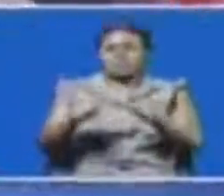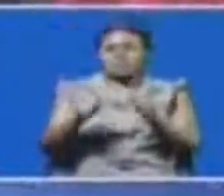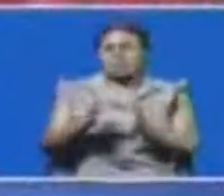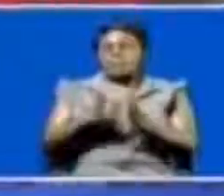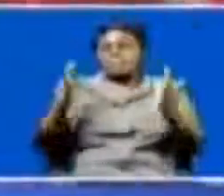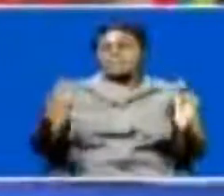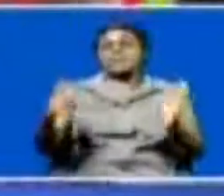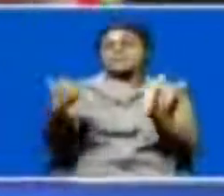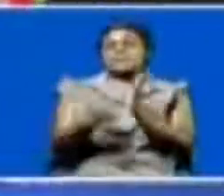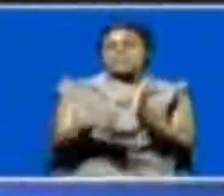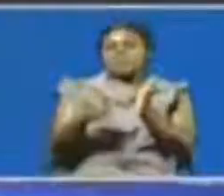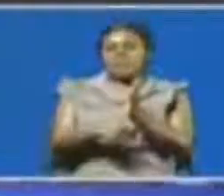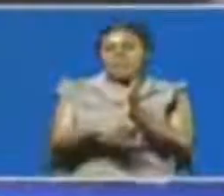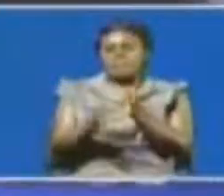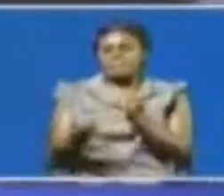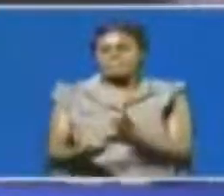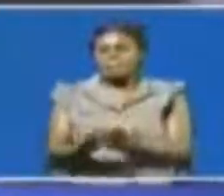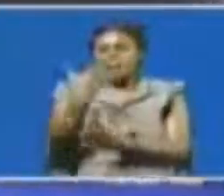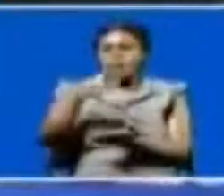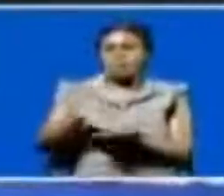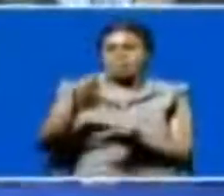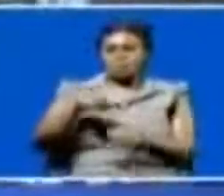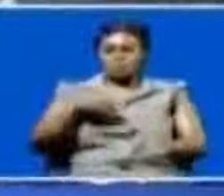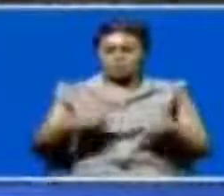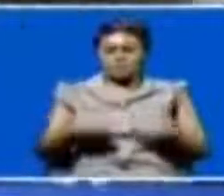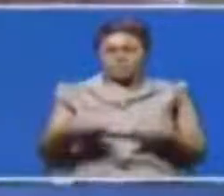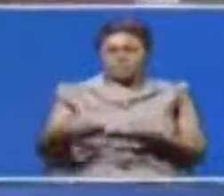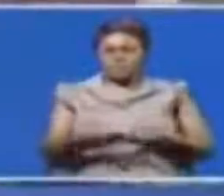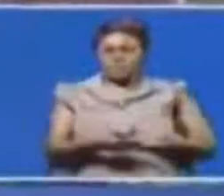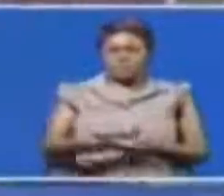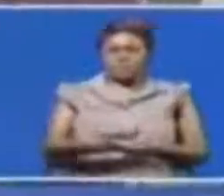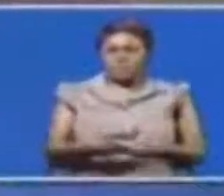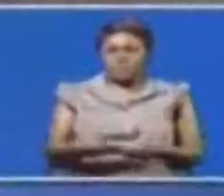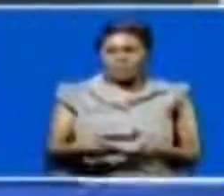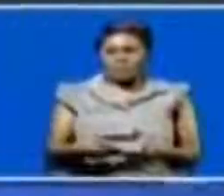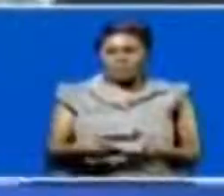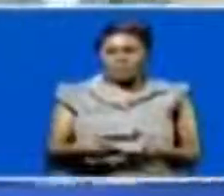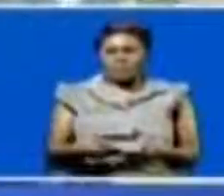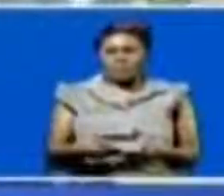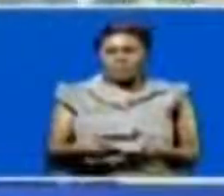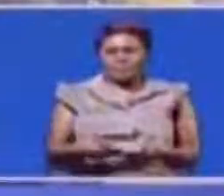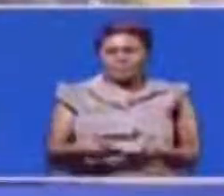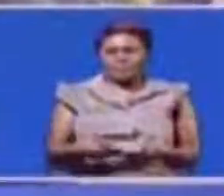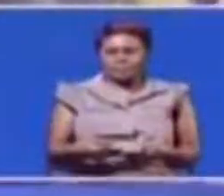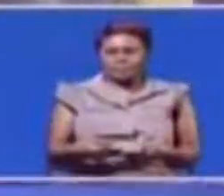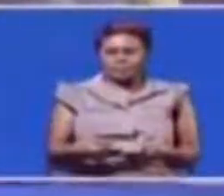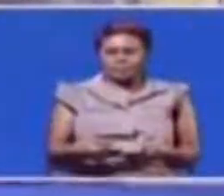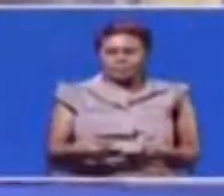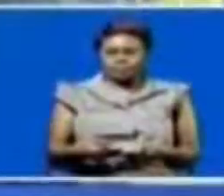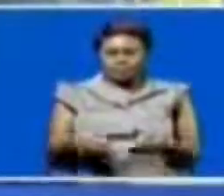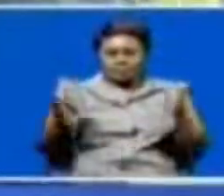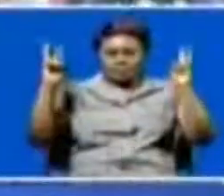biggest culprit, leading to the increased number of children developing physical and intellectual disability. The issue